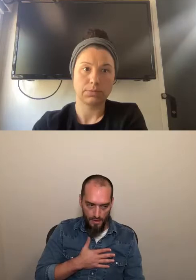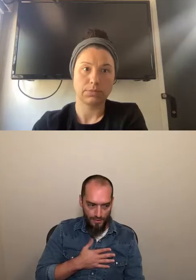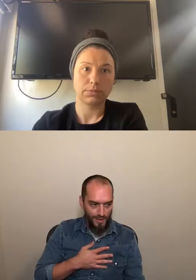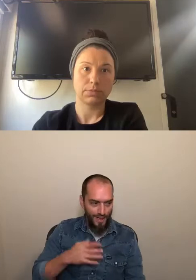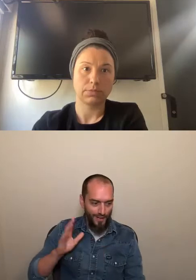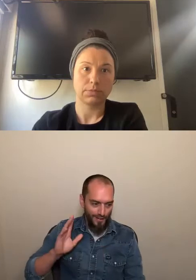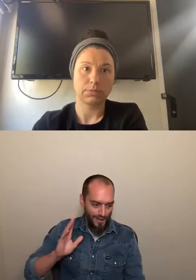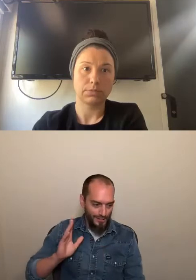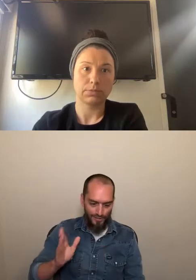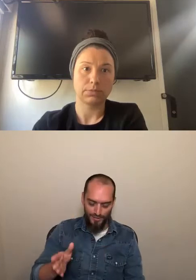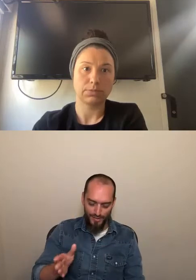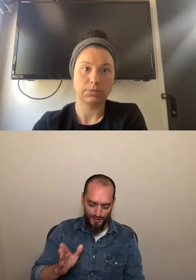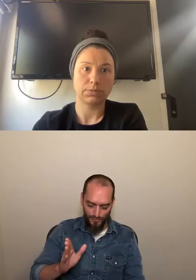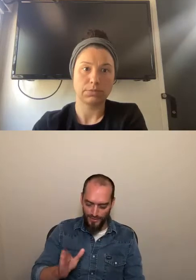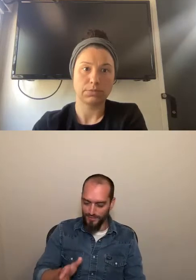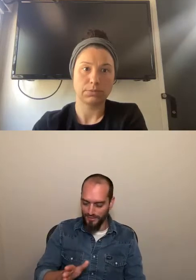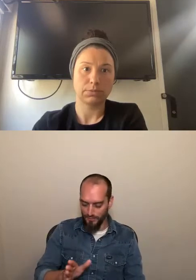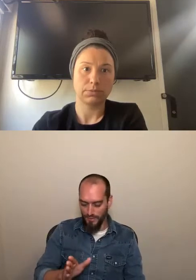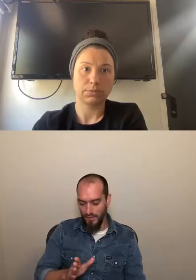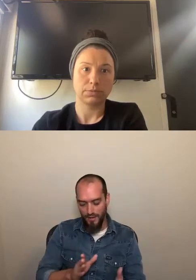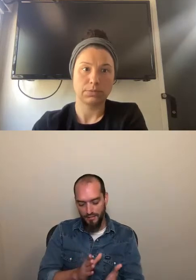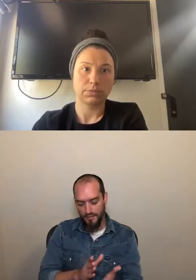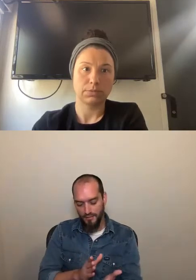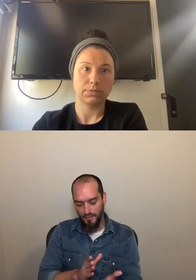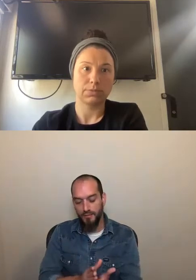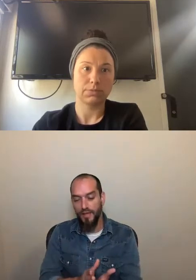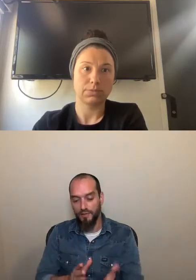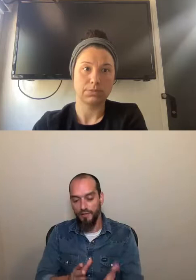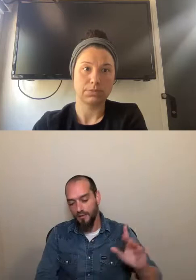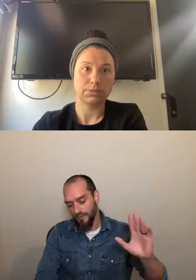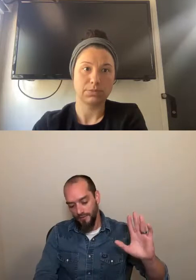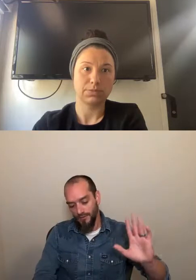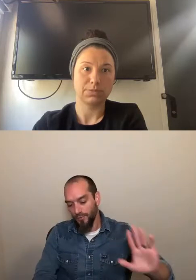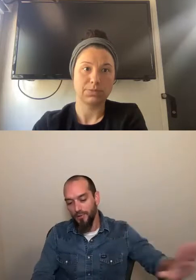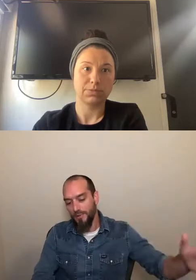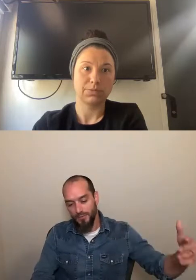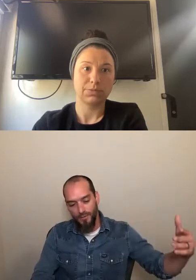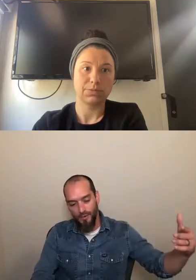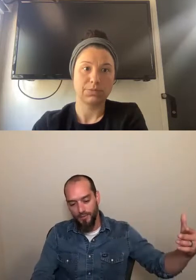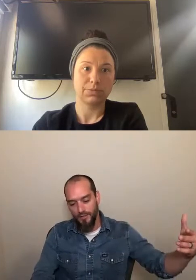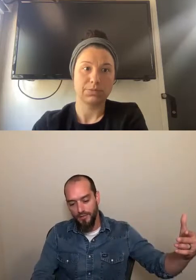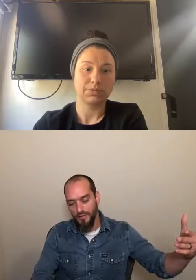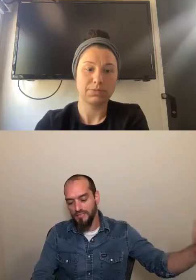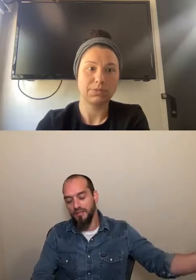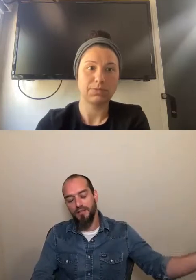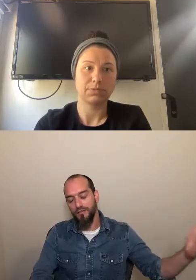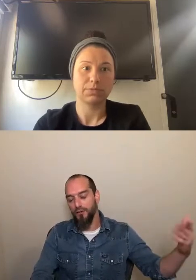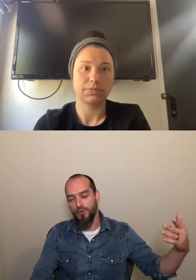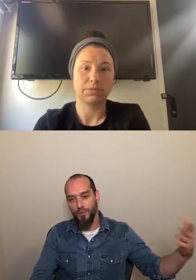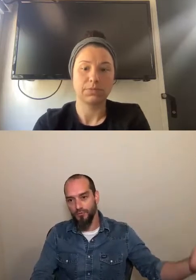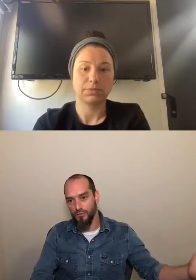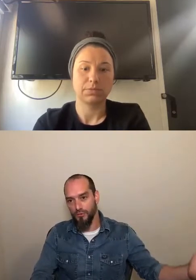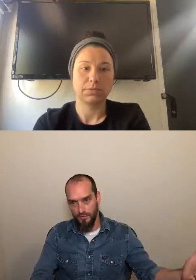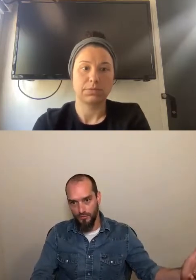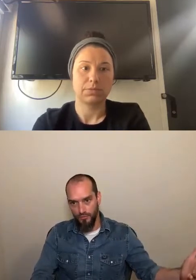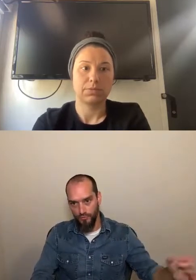I started recommending to my clients, look, hey, you know, the property management company, they're going to send in their own